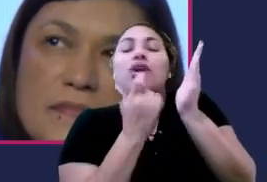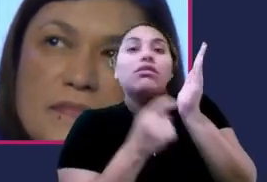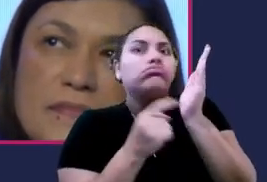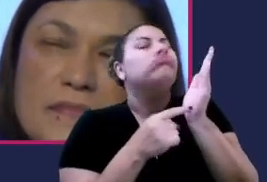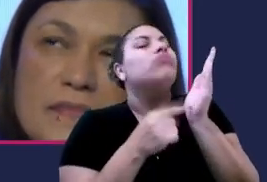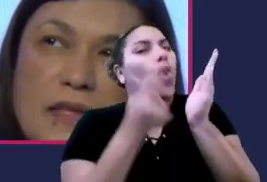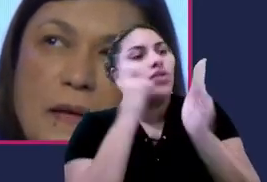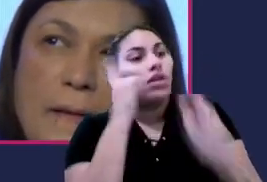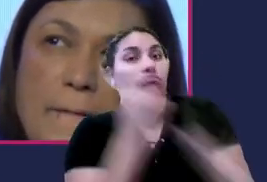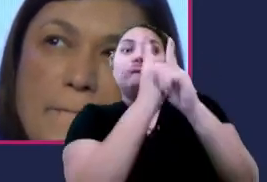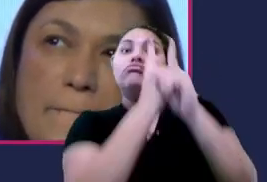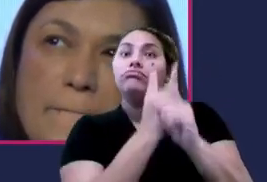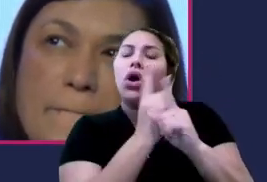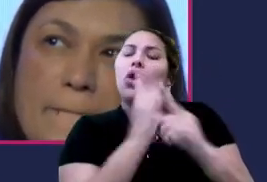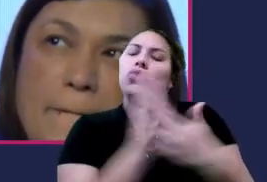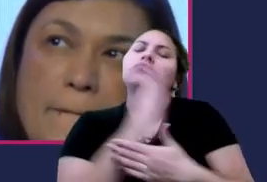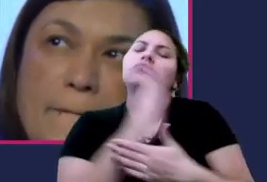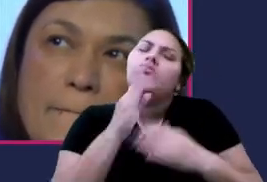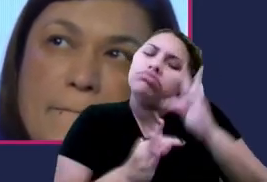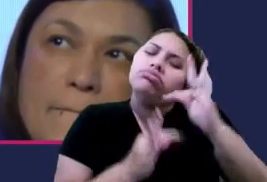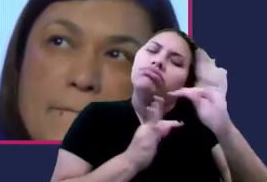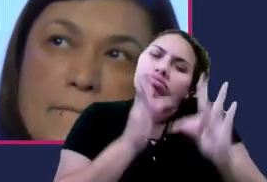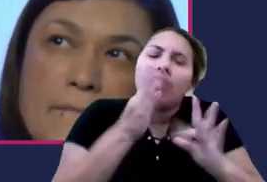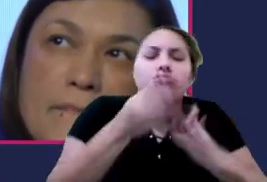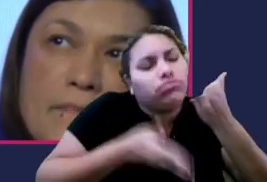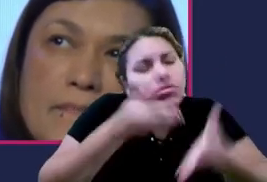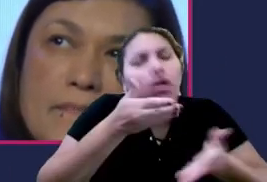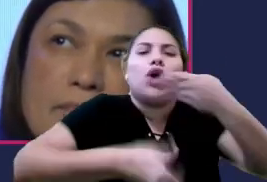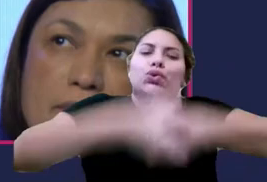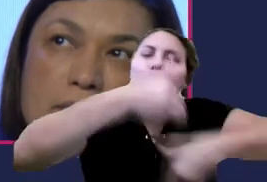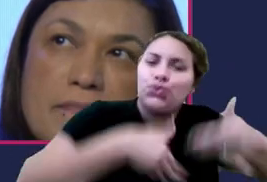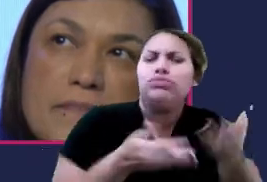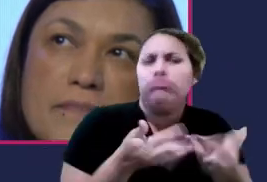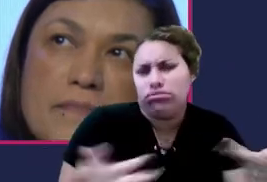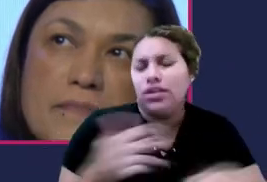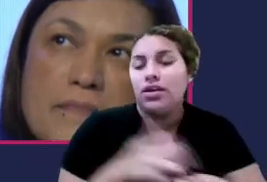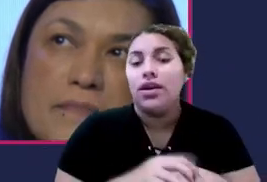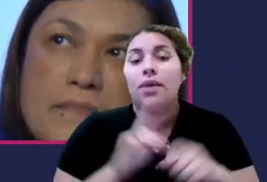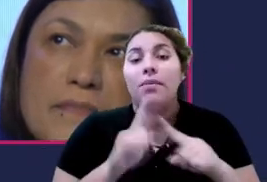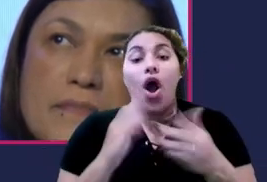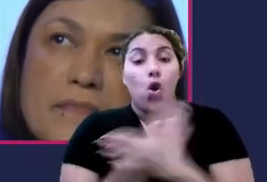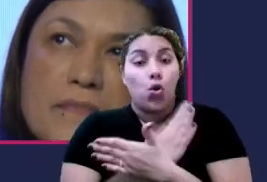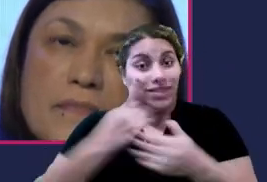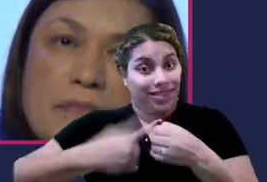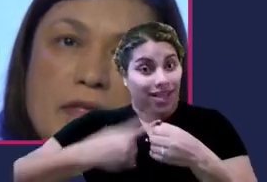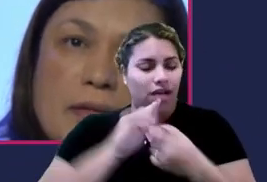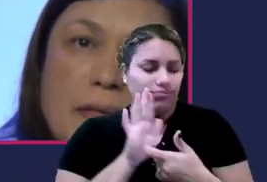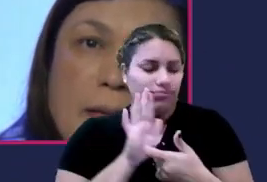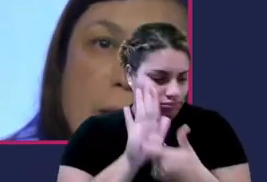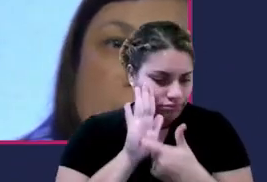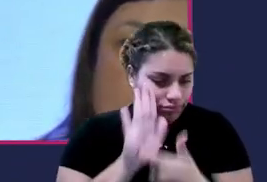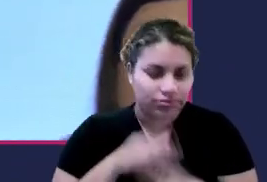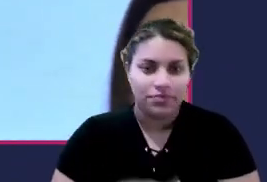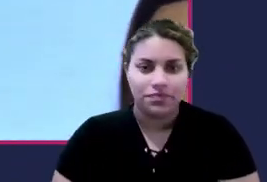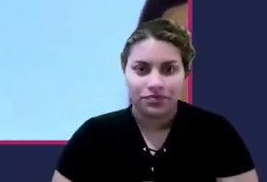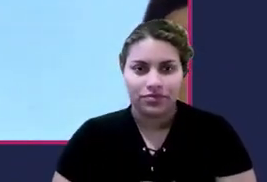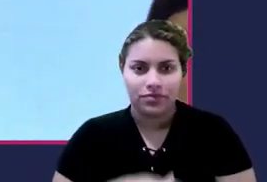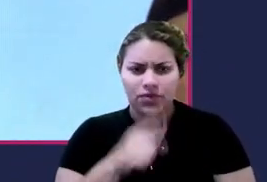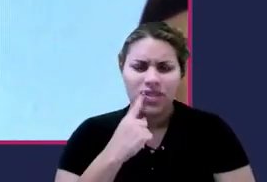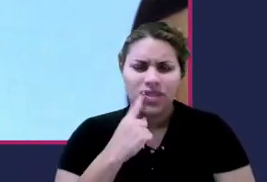diagnosis. There are a few states which I'll name here. One moment, I just got the list.